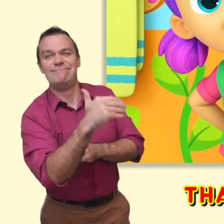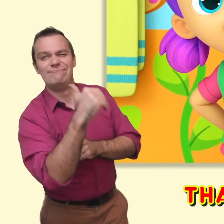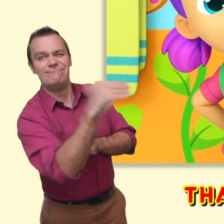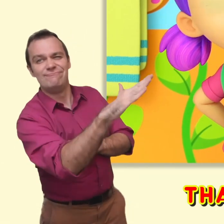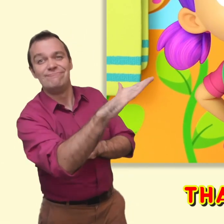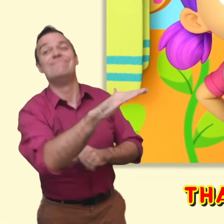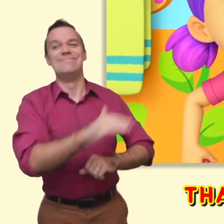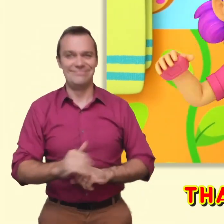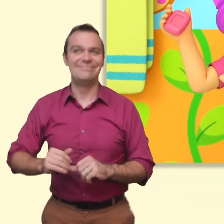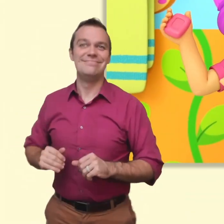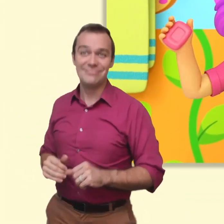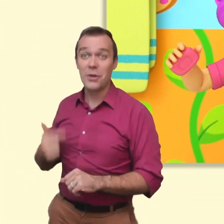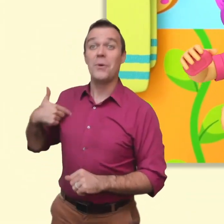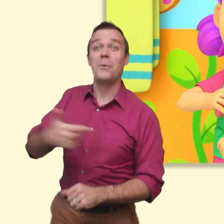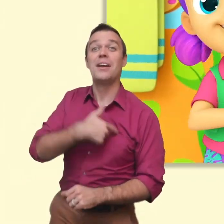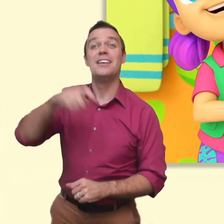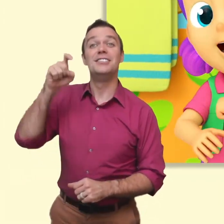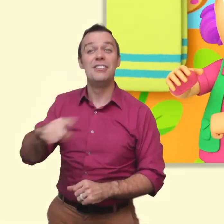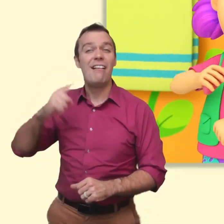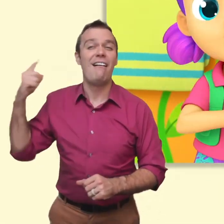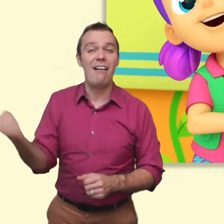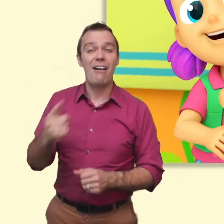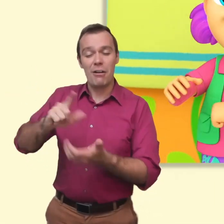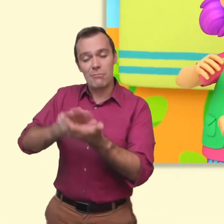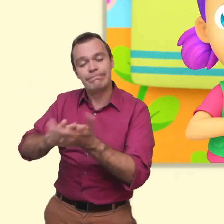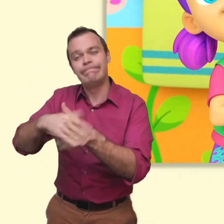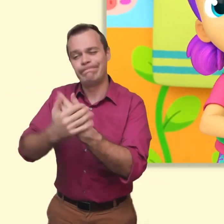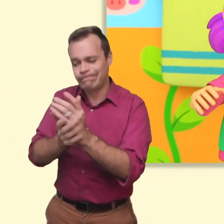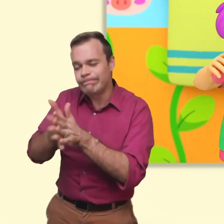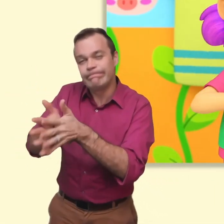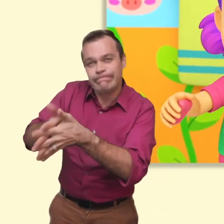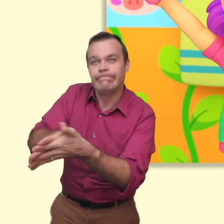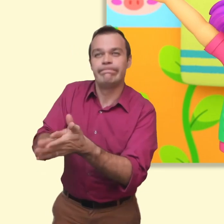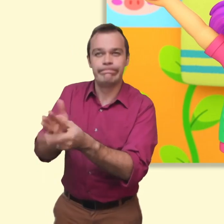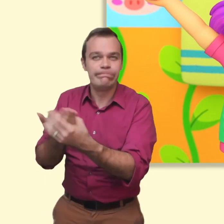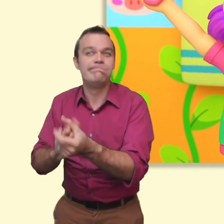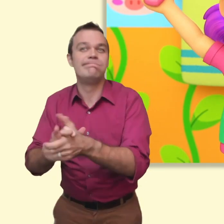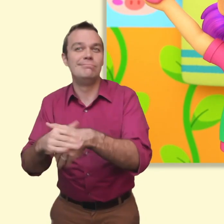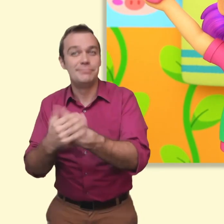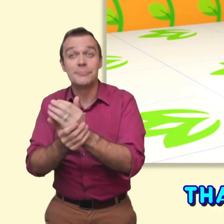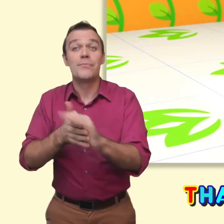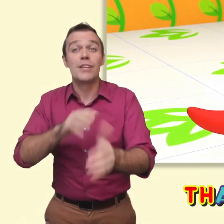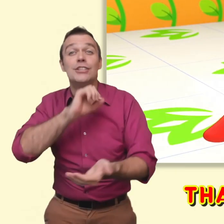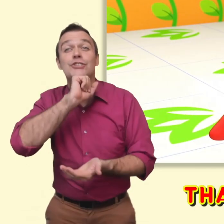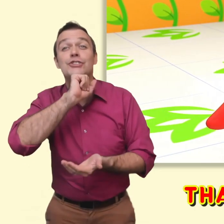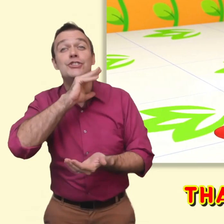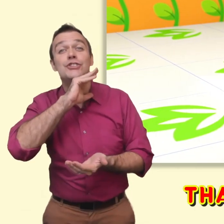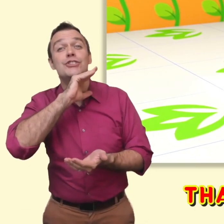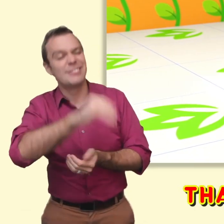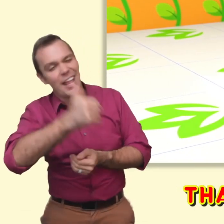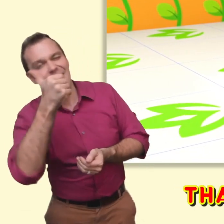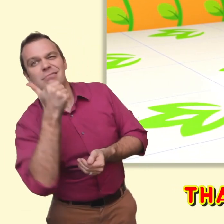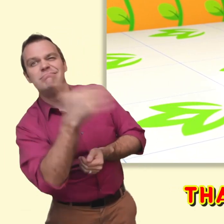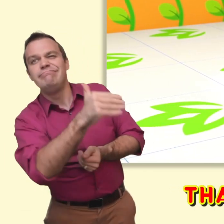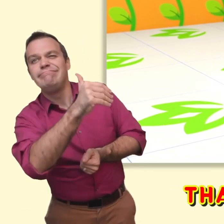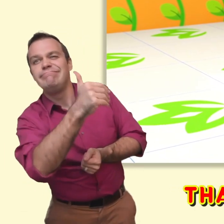germs away. We should always wash our hands. That will